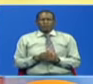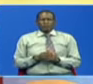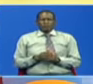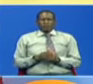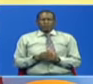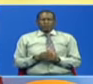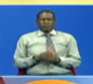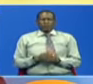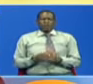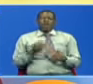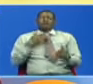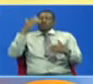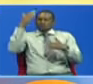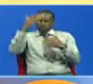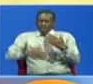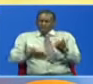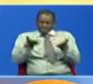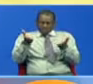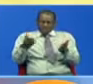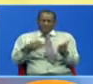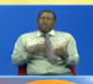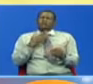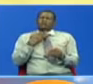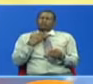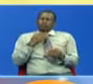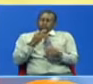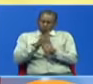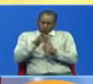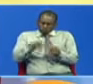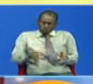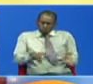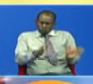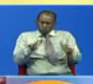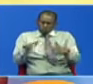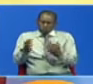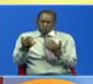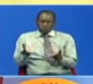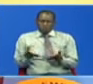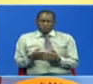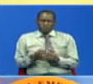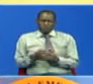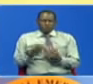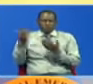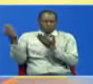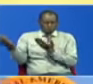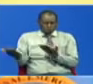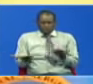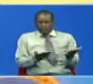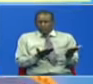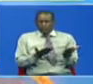I will end my presentation there, and I want to take this opportunity to welcome